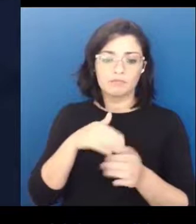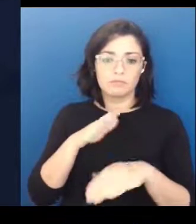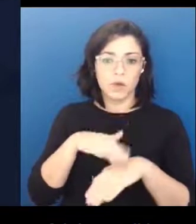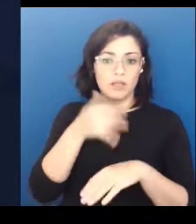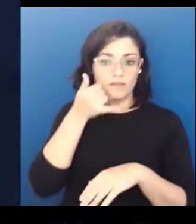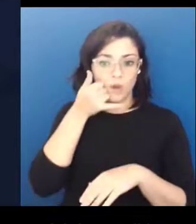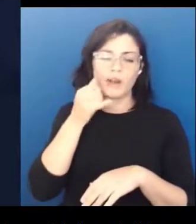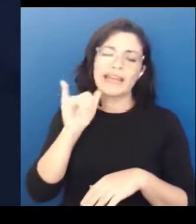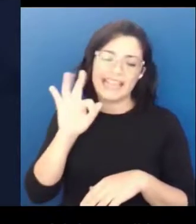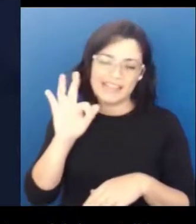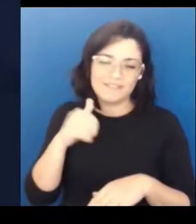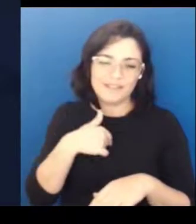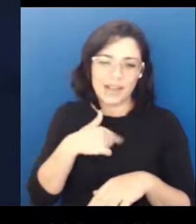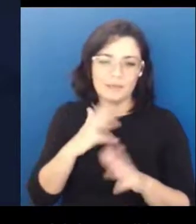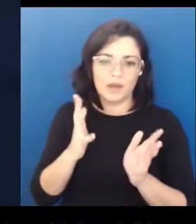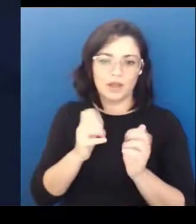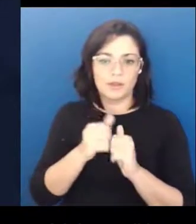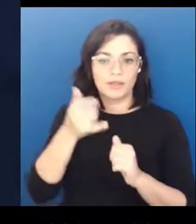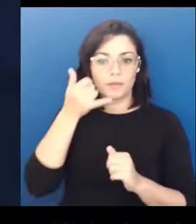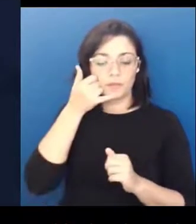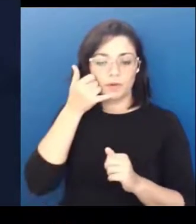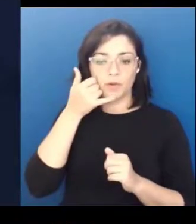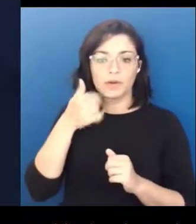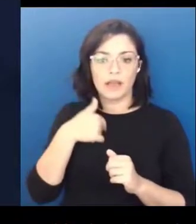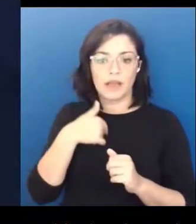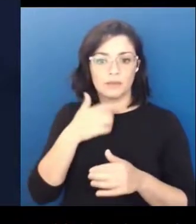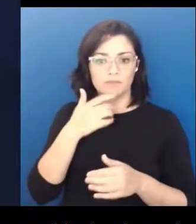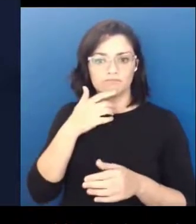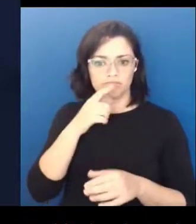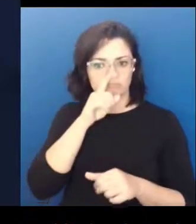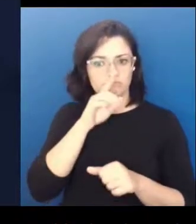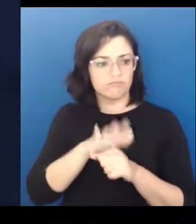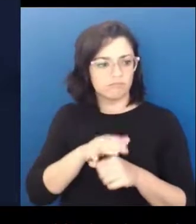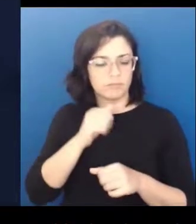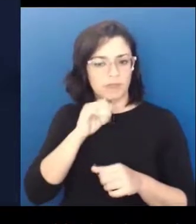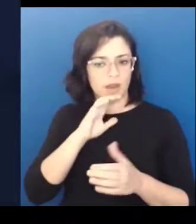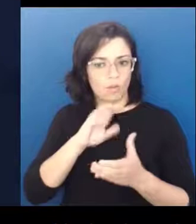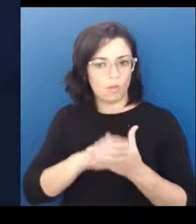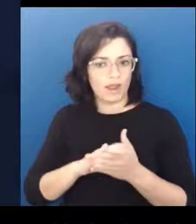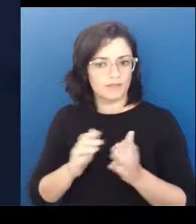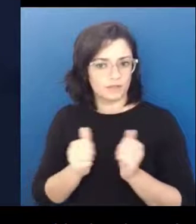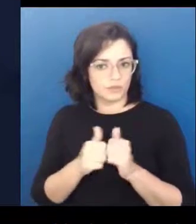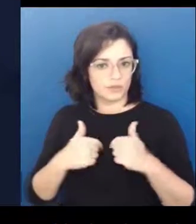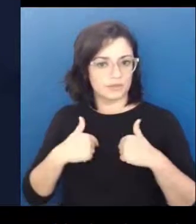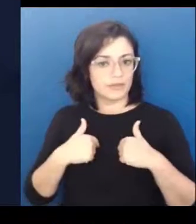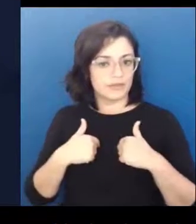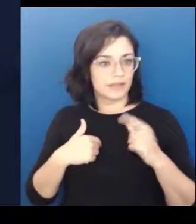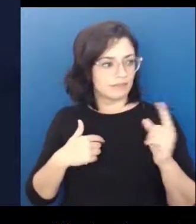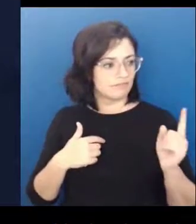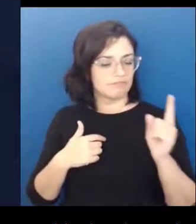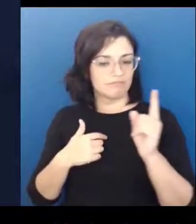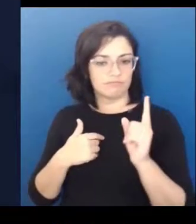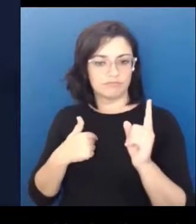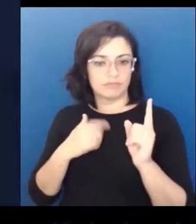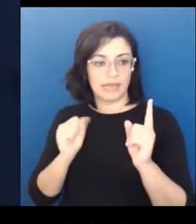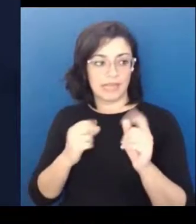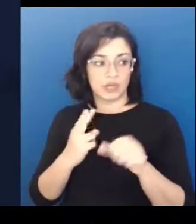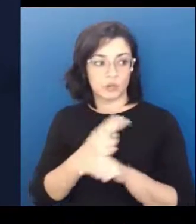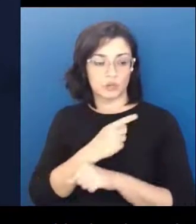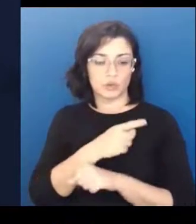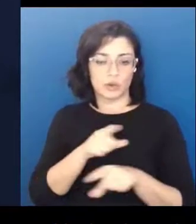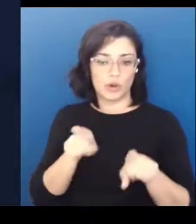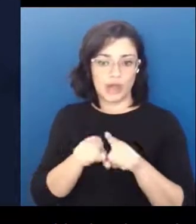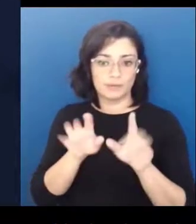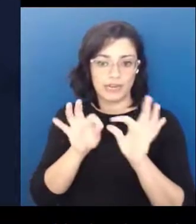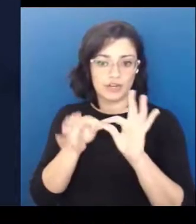phone, I make sure my wife is with me so that I can use her as my interpreter just in case I miss